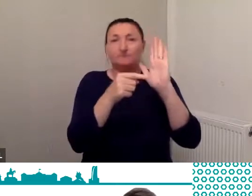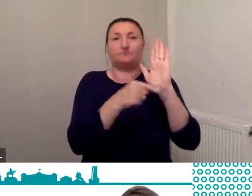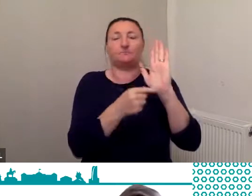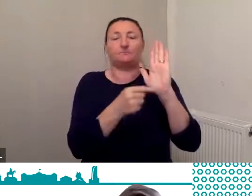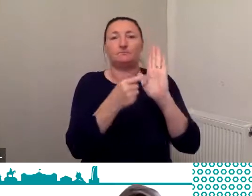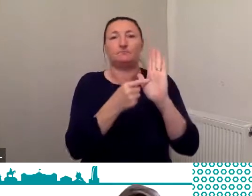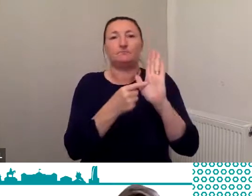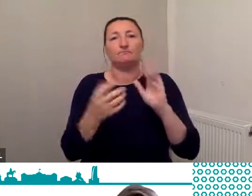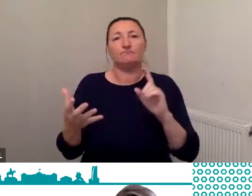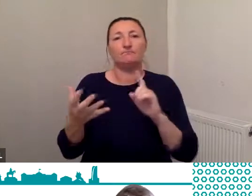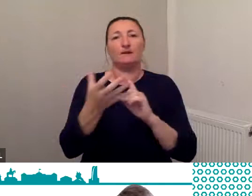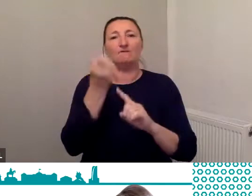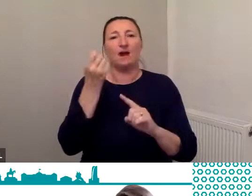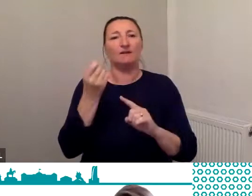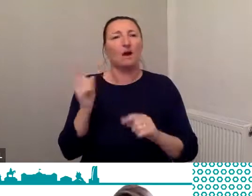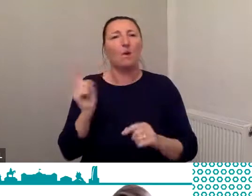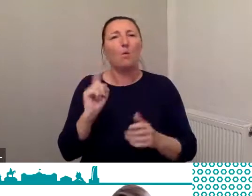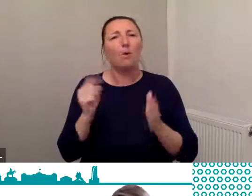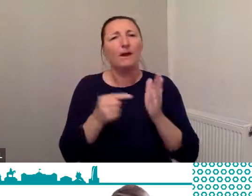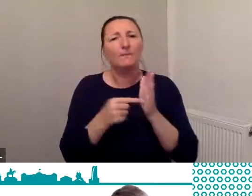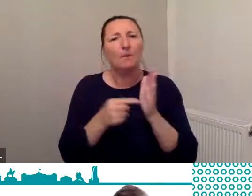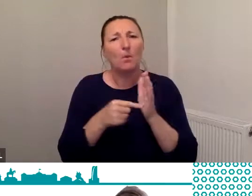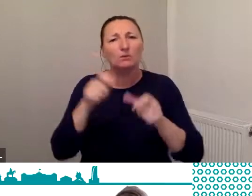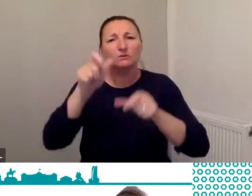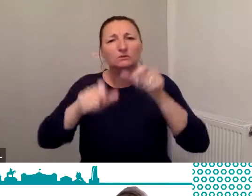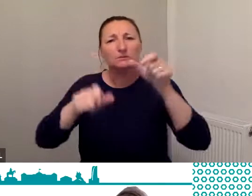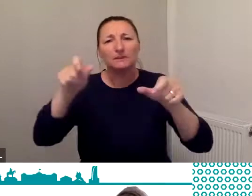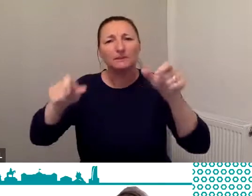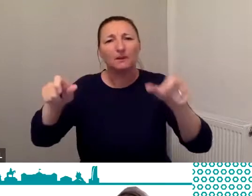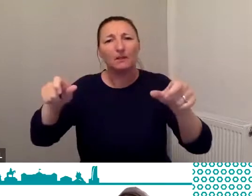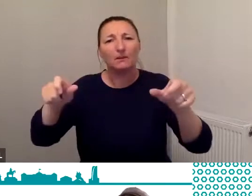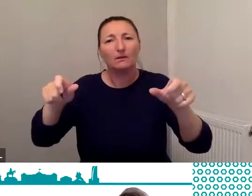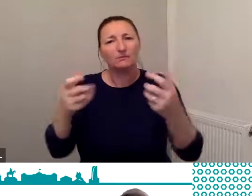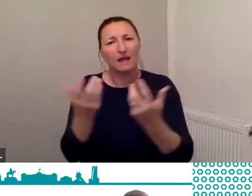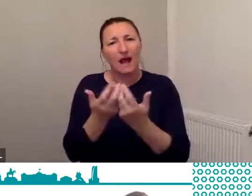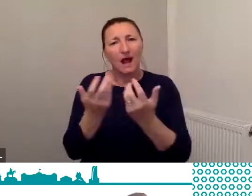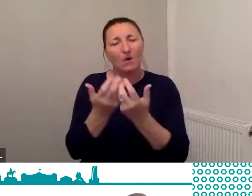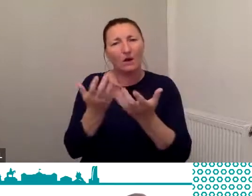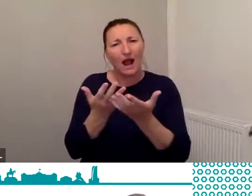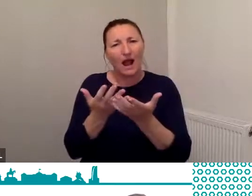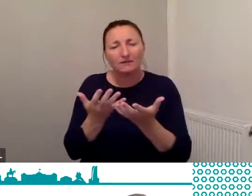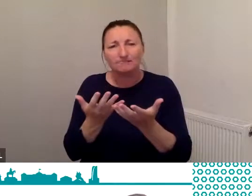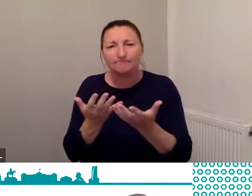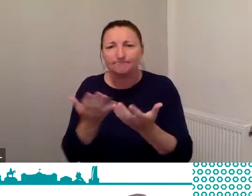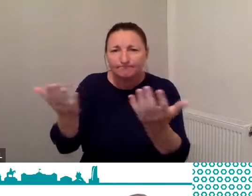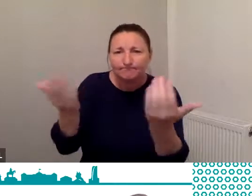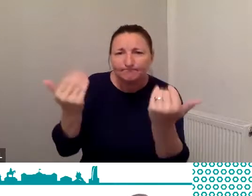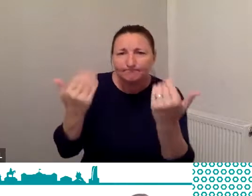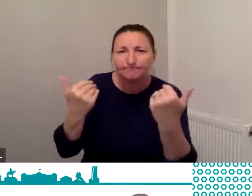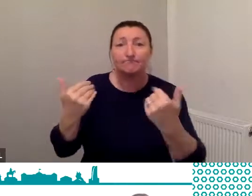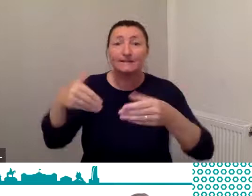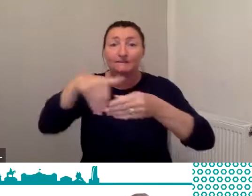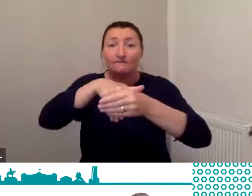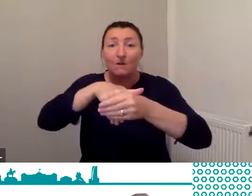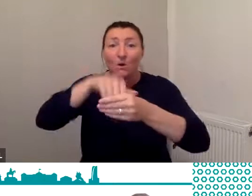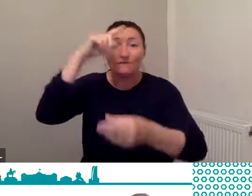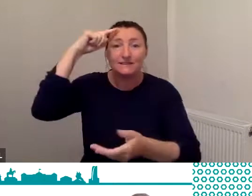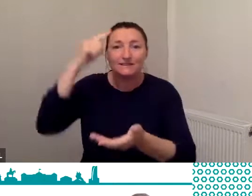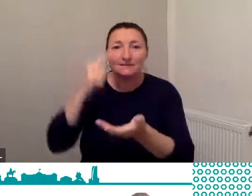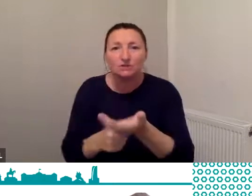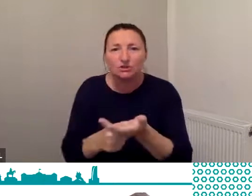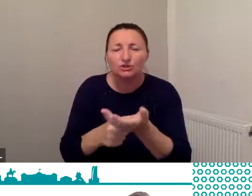people. And that means involving people with disabilities in design and decision making. Secondly,